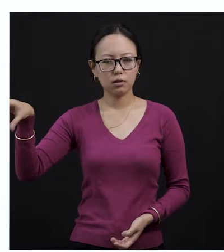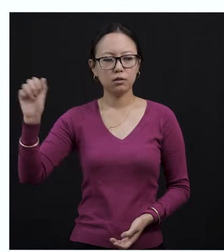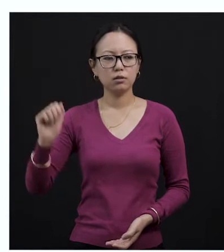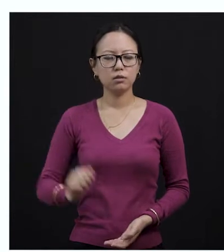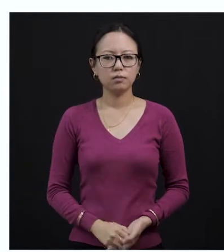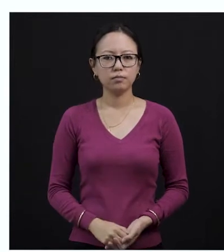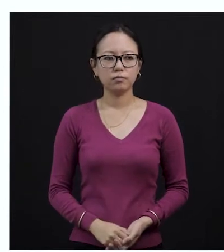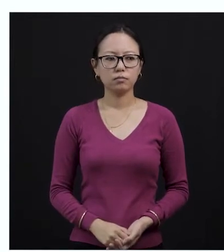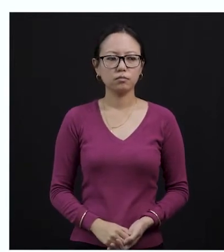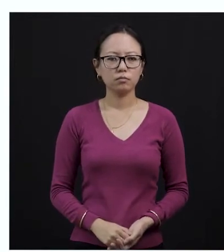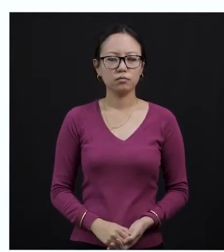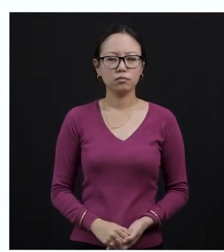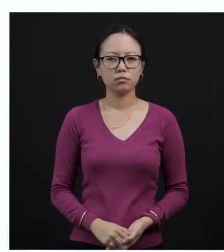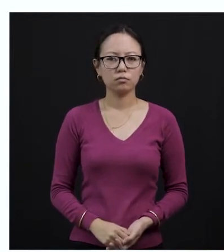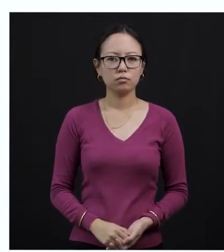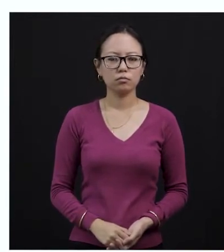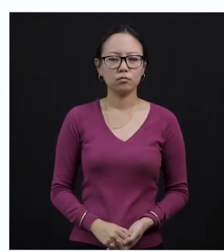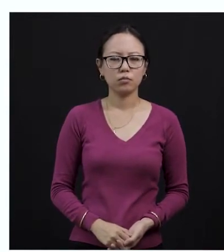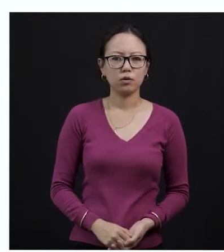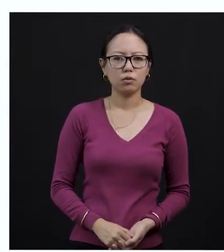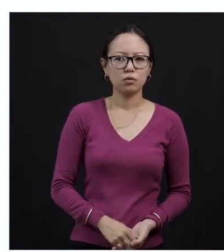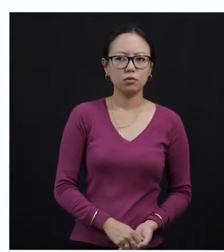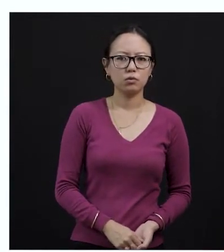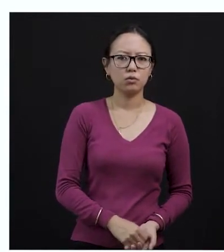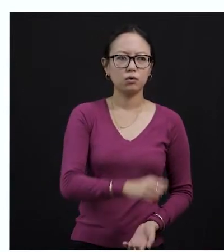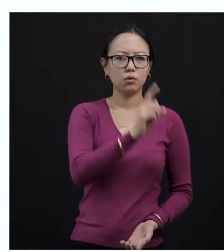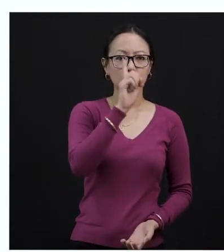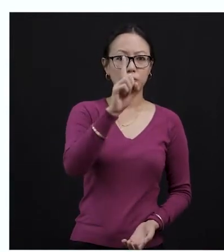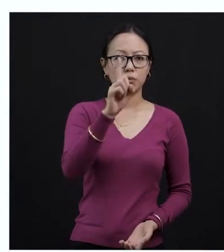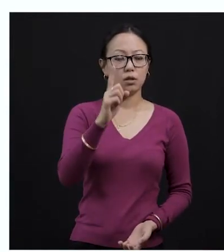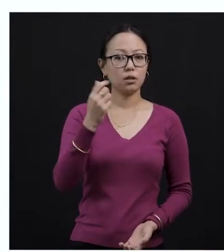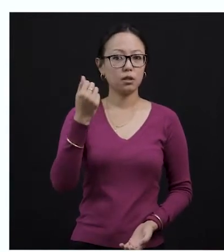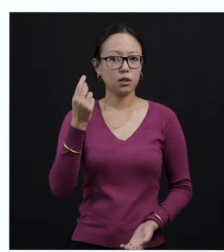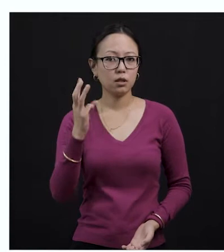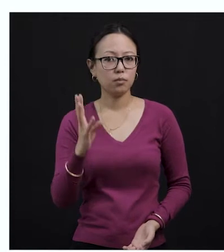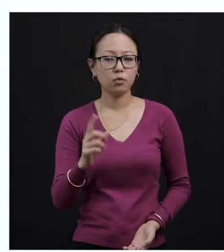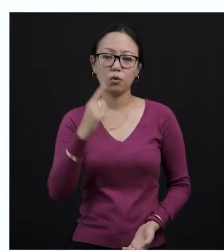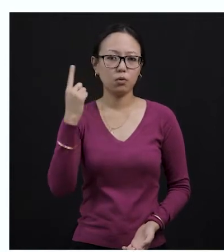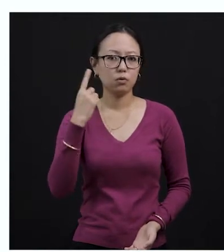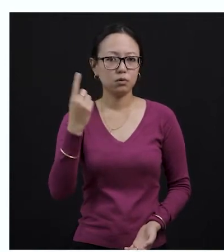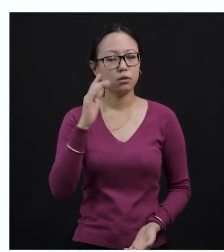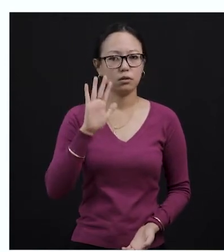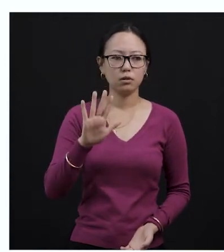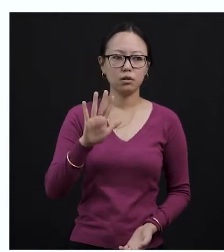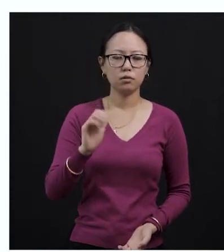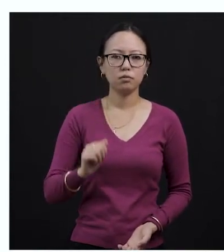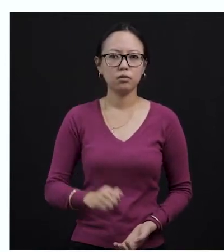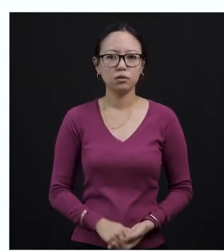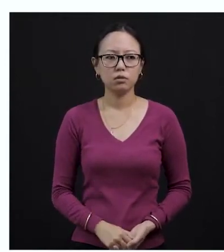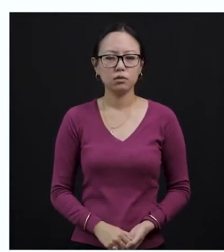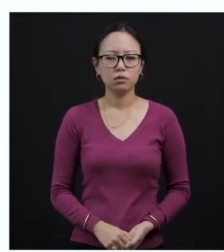9 are written with only one digit. All right. One digit. So let's look